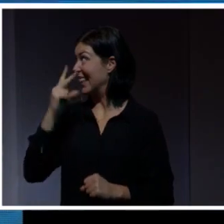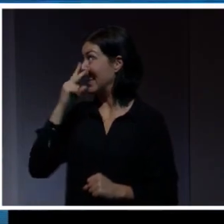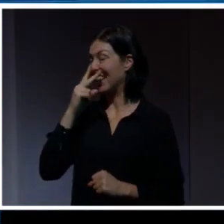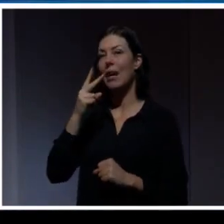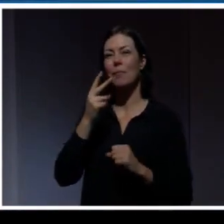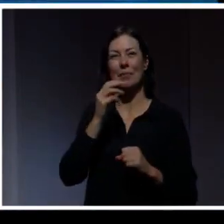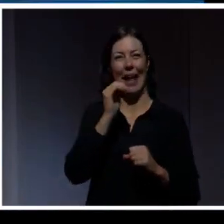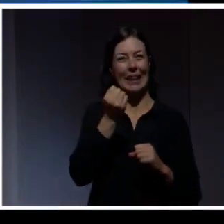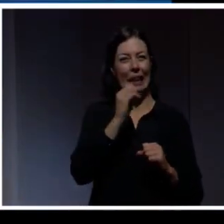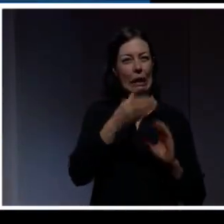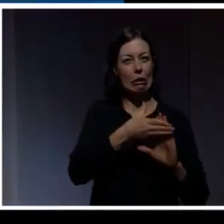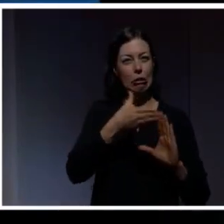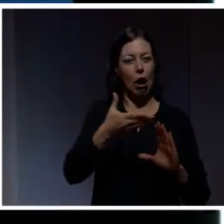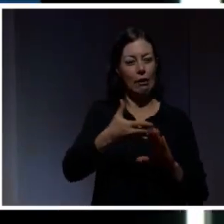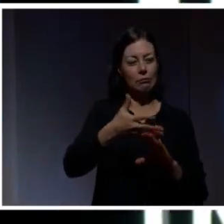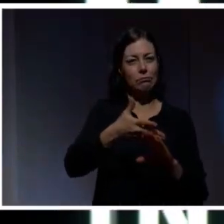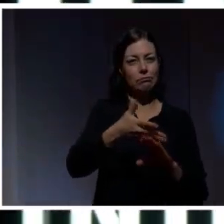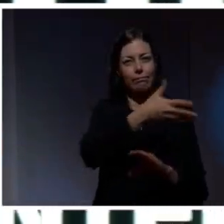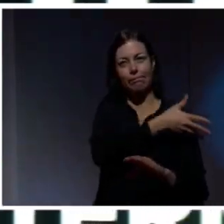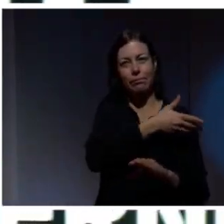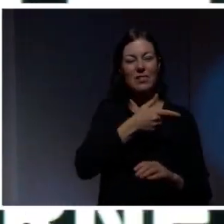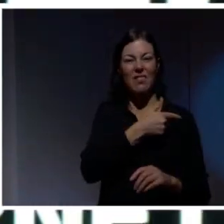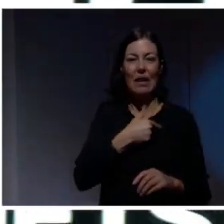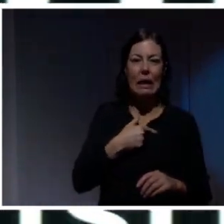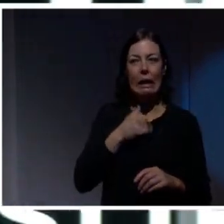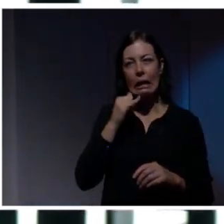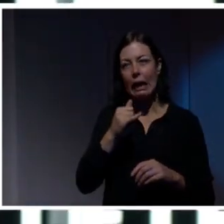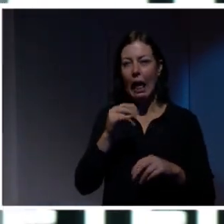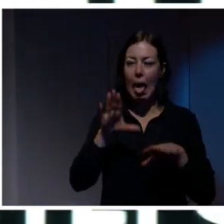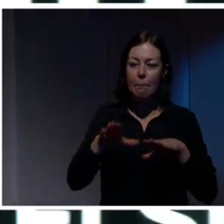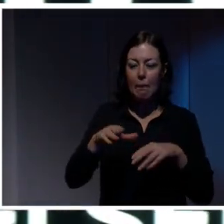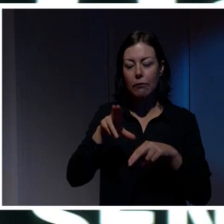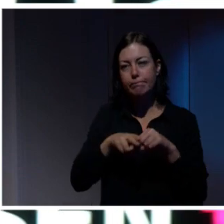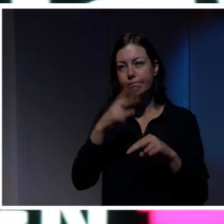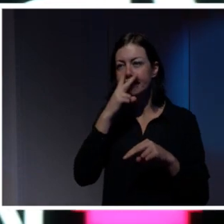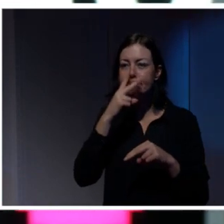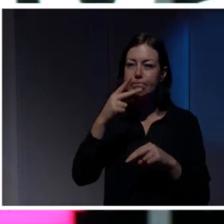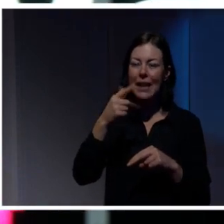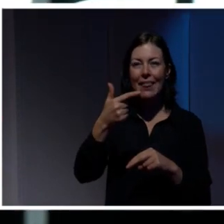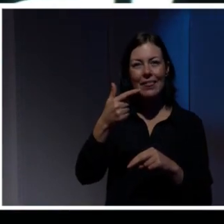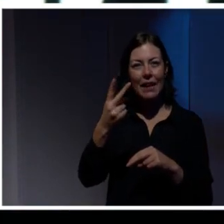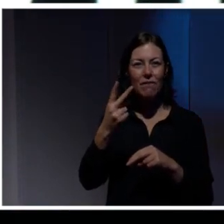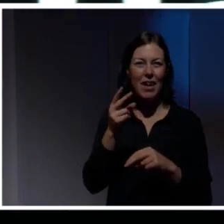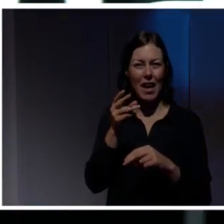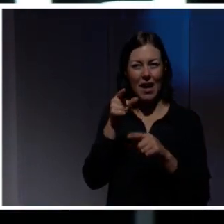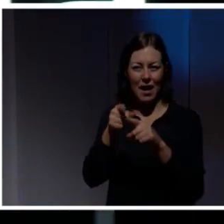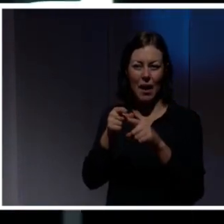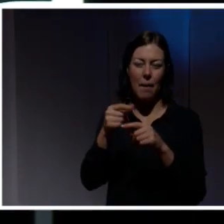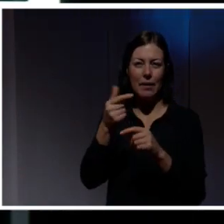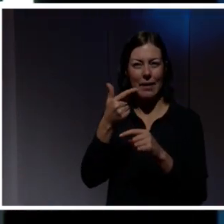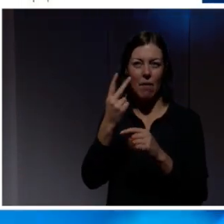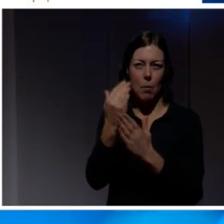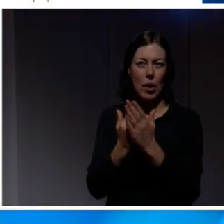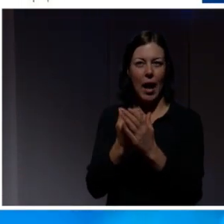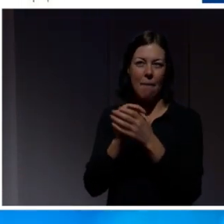the 90s. So this is when we were all sitting at home watching Friends on TV. We had an AI that looked roughly like this.